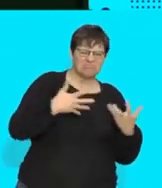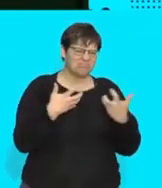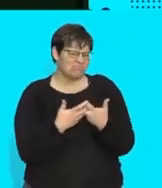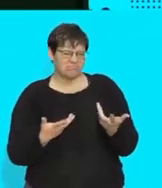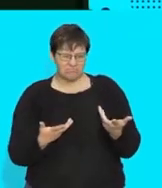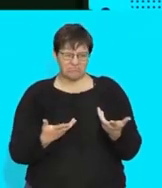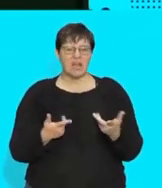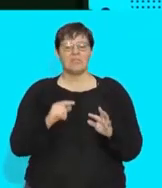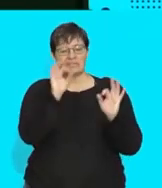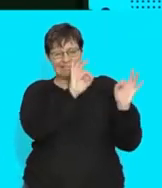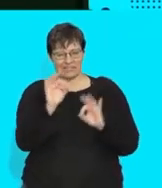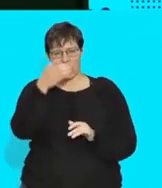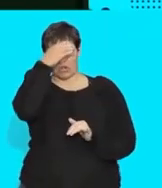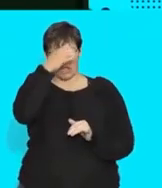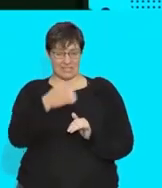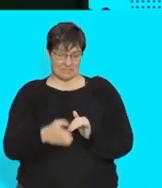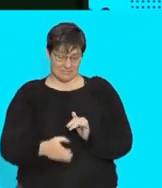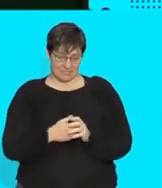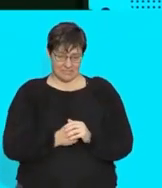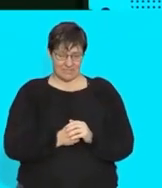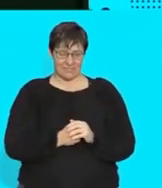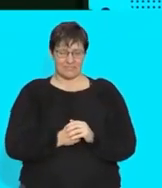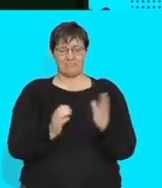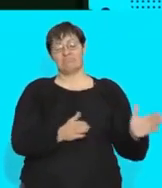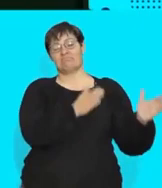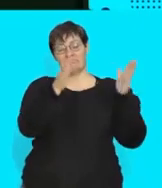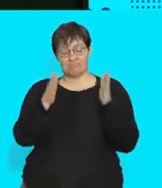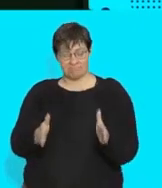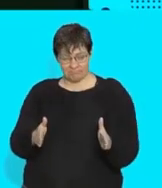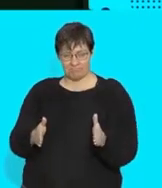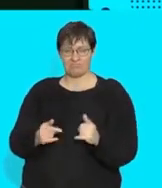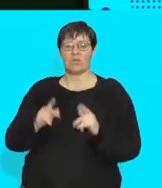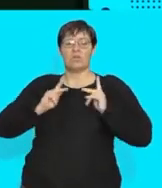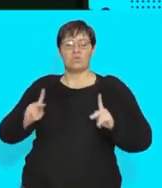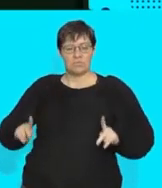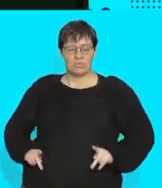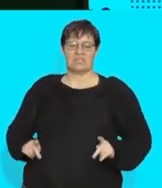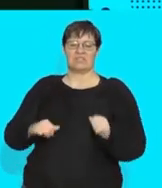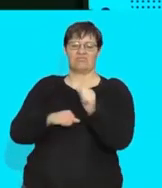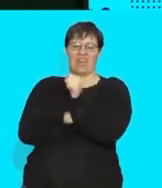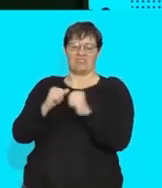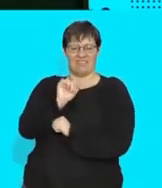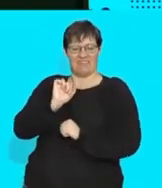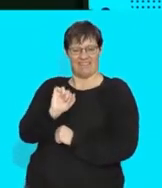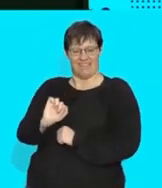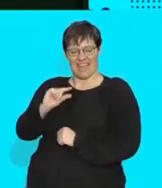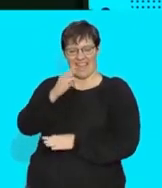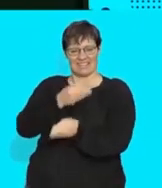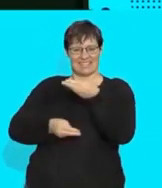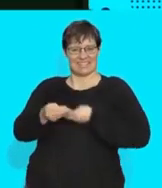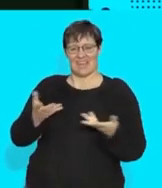looked at there. Then we looked at the whole structure of the human gaseous exchange system. And today we're going to look